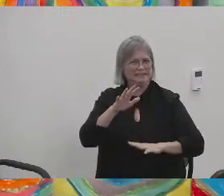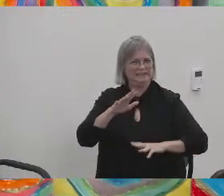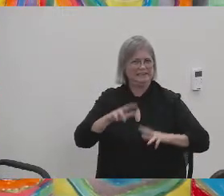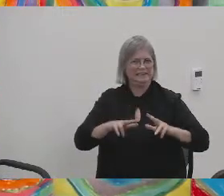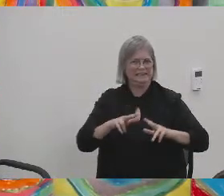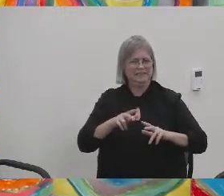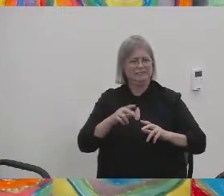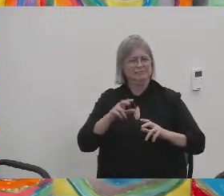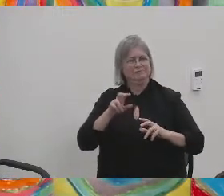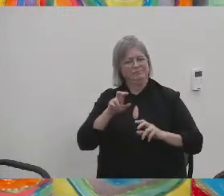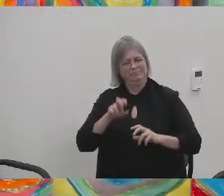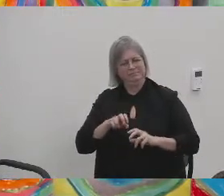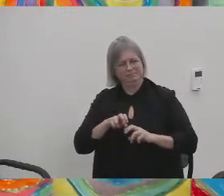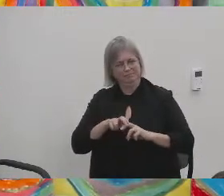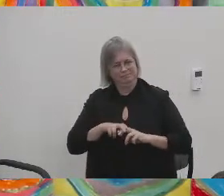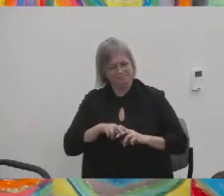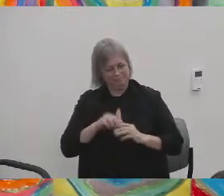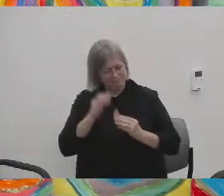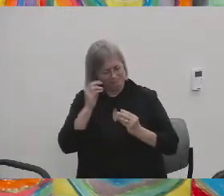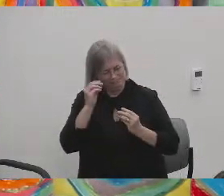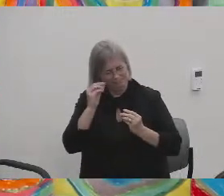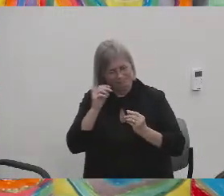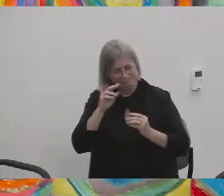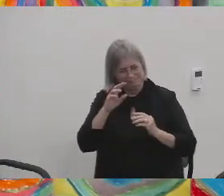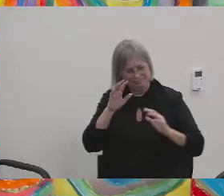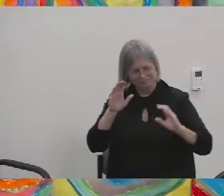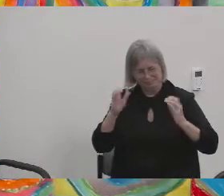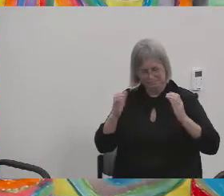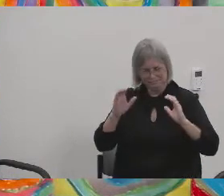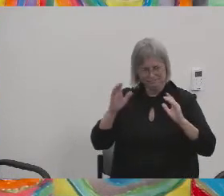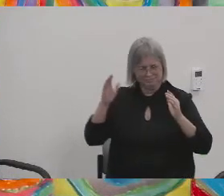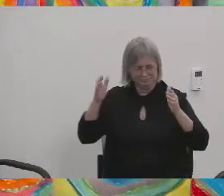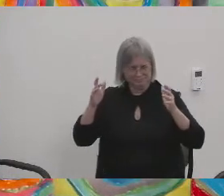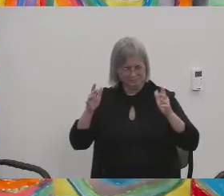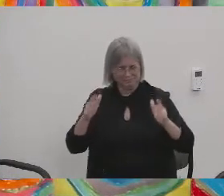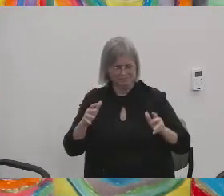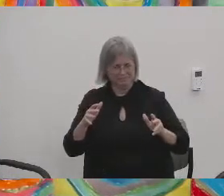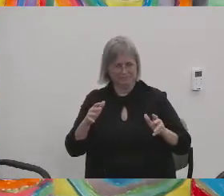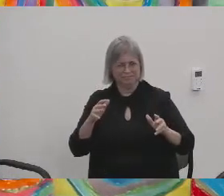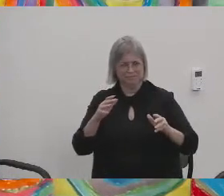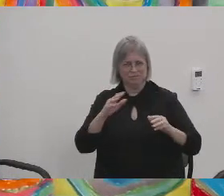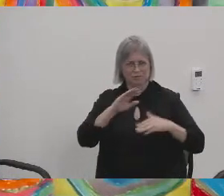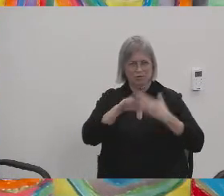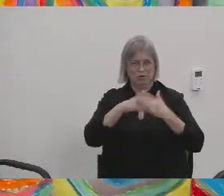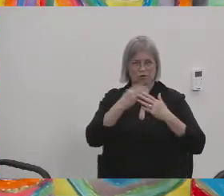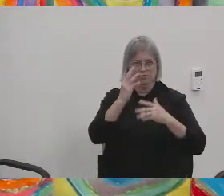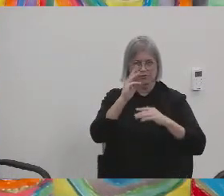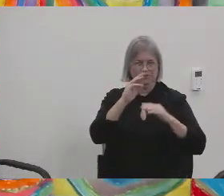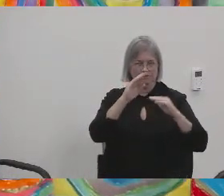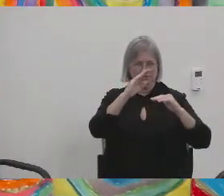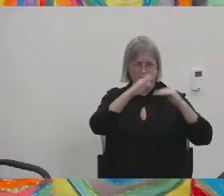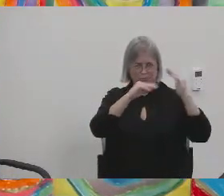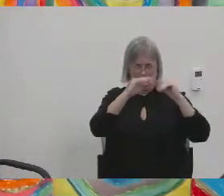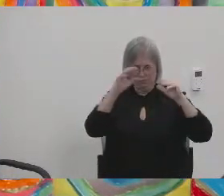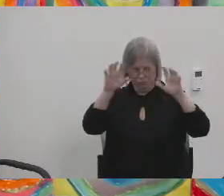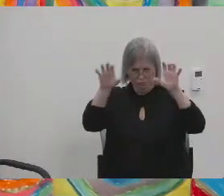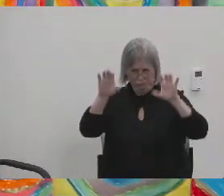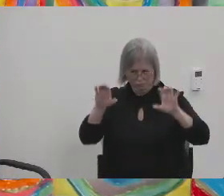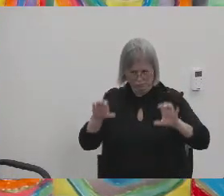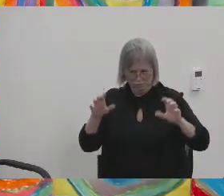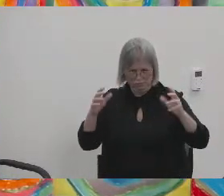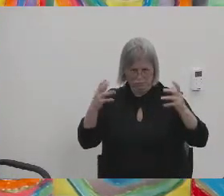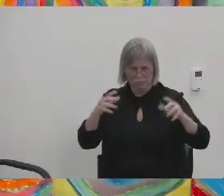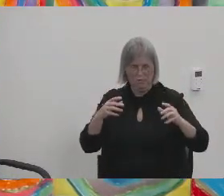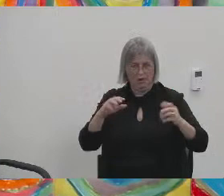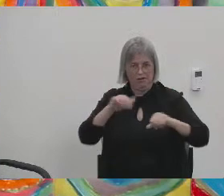sat down and kind of went through it all and compared side by side all 6 buildings and put together a